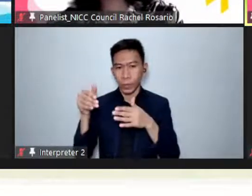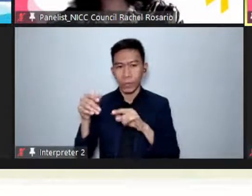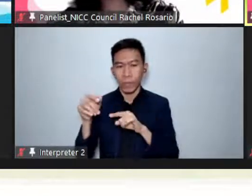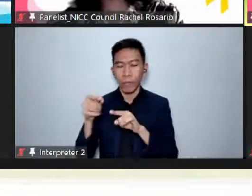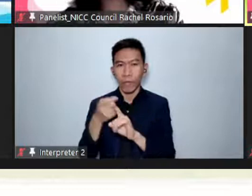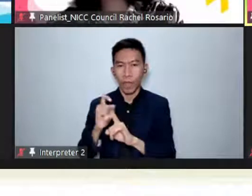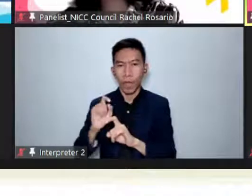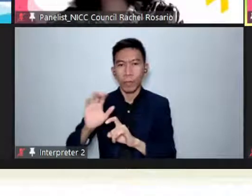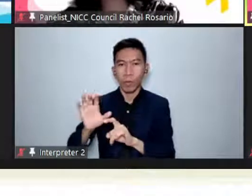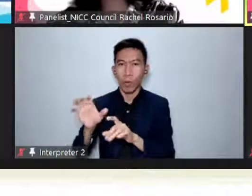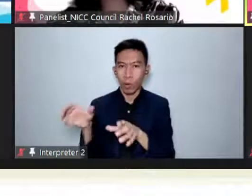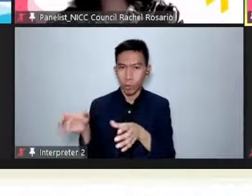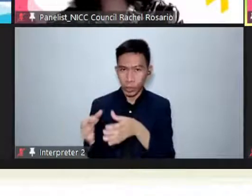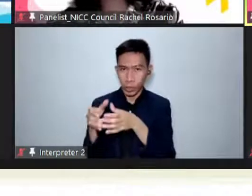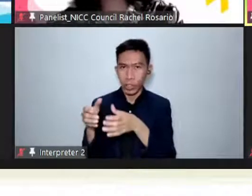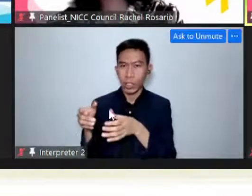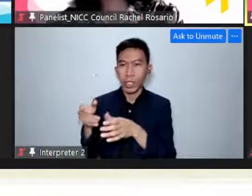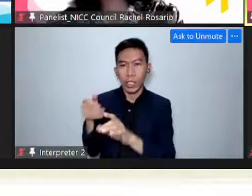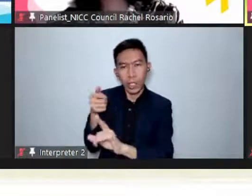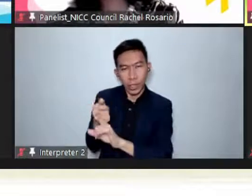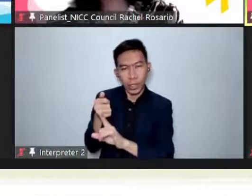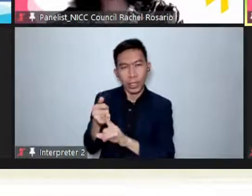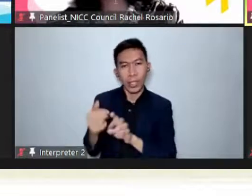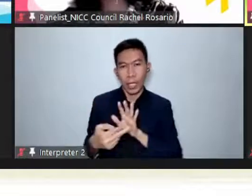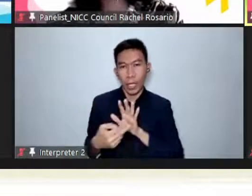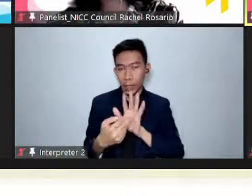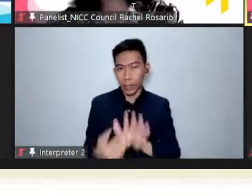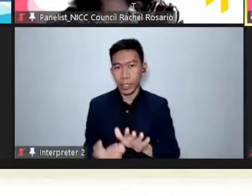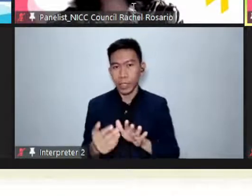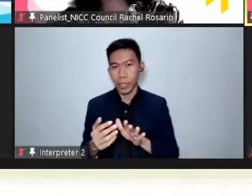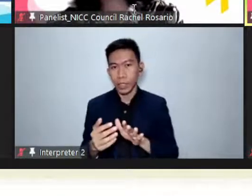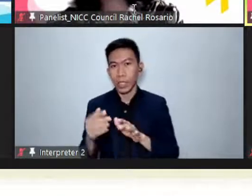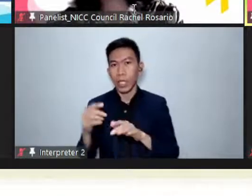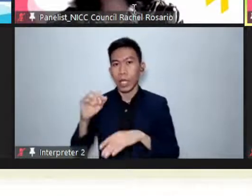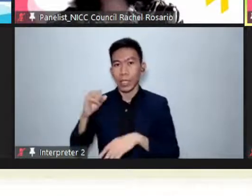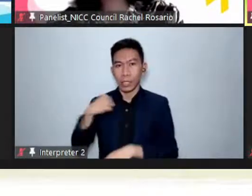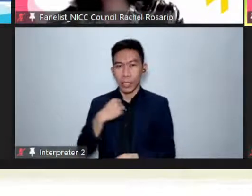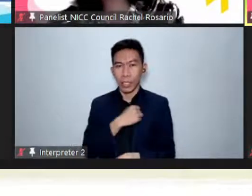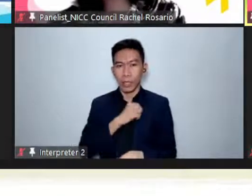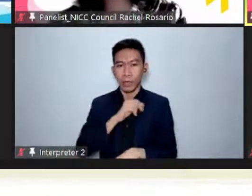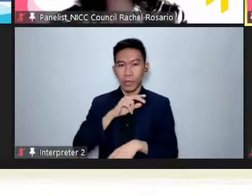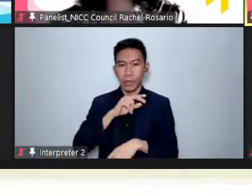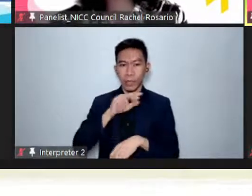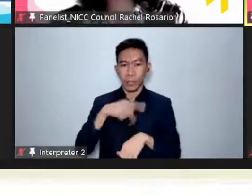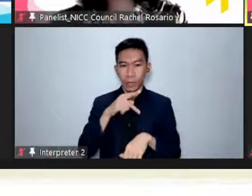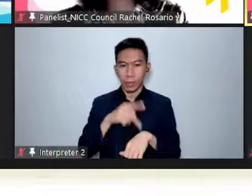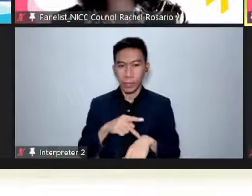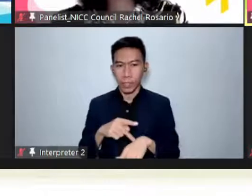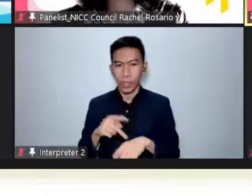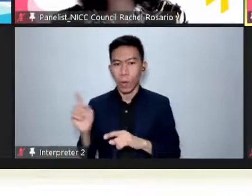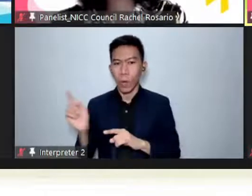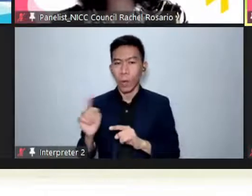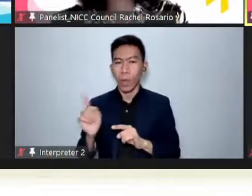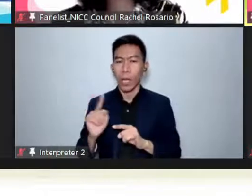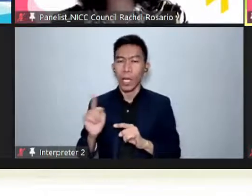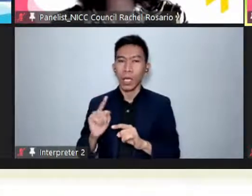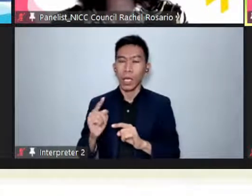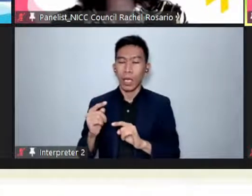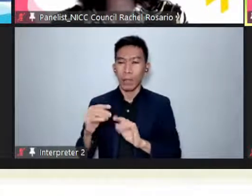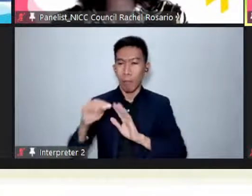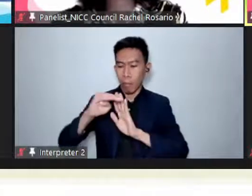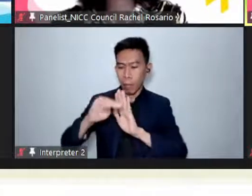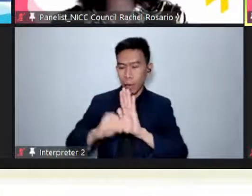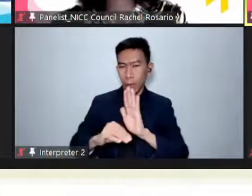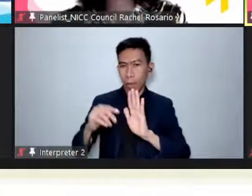of the institution that I represent, which is Senate of the Philippines, which unmet need or specific area of the national cancer